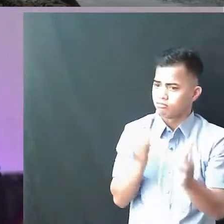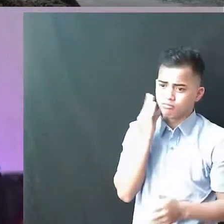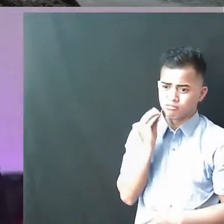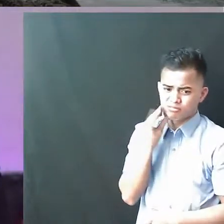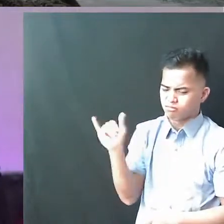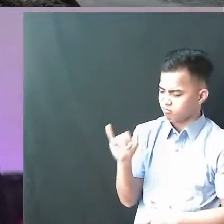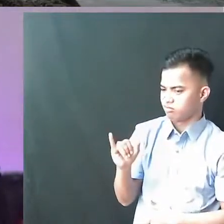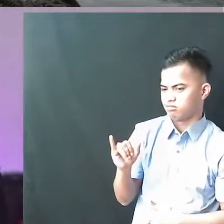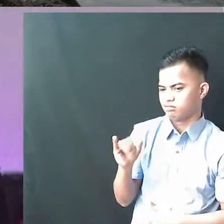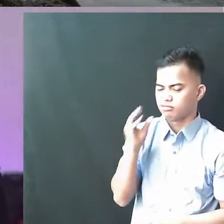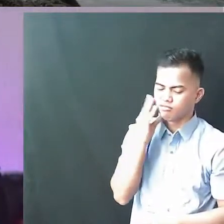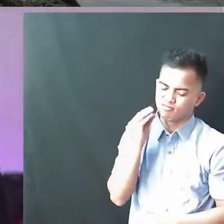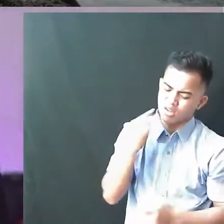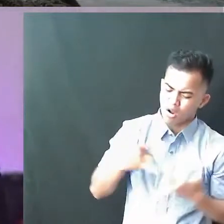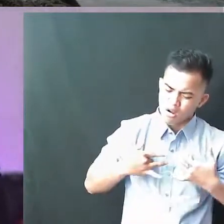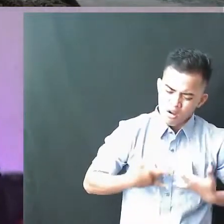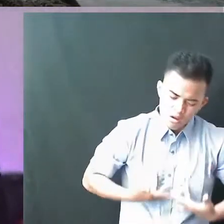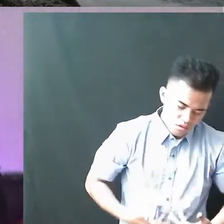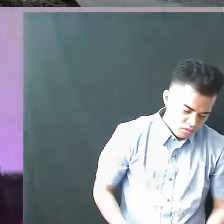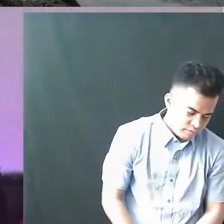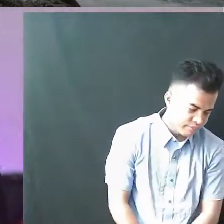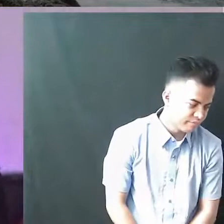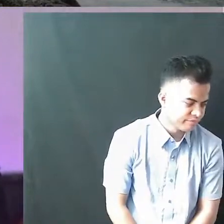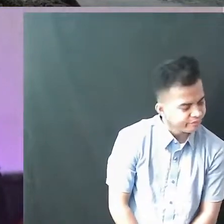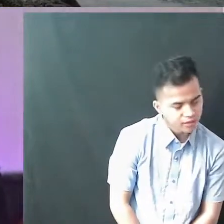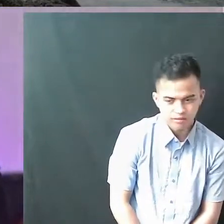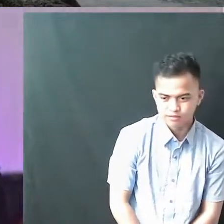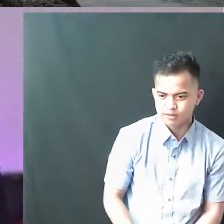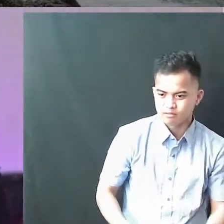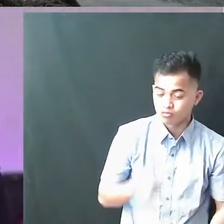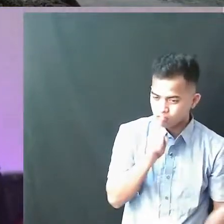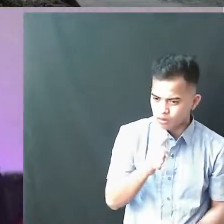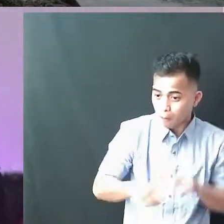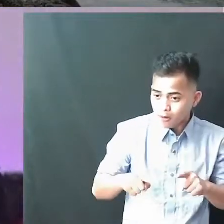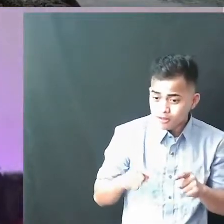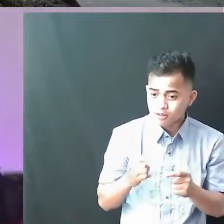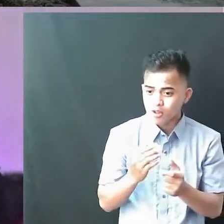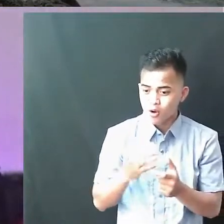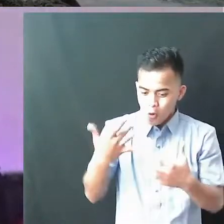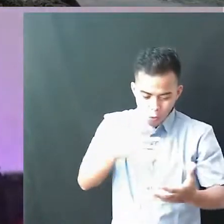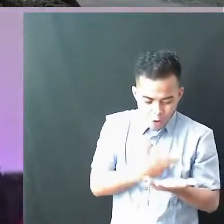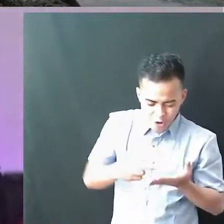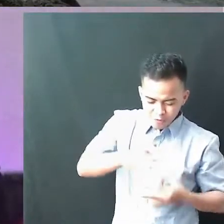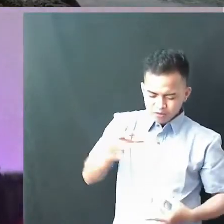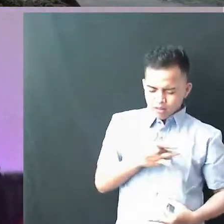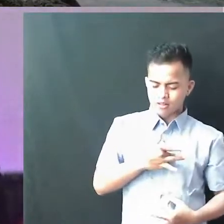very low upset. Most of the time, I was jumping for joy. And that was God's Holy Spirit working in me.